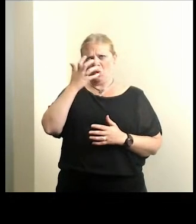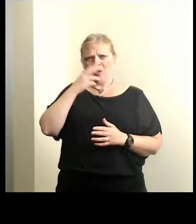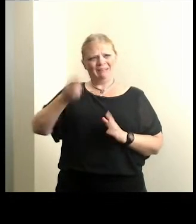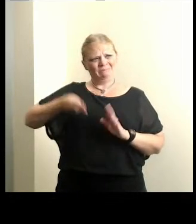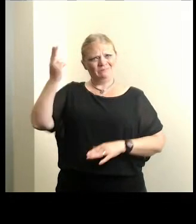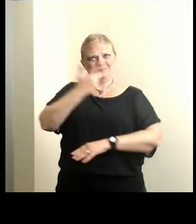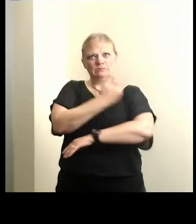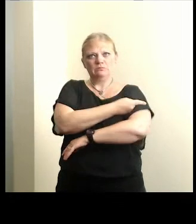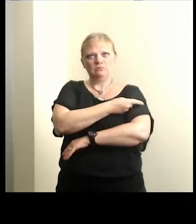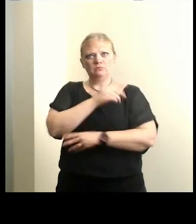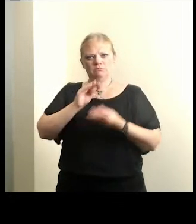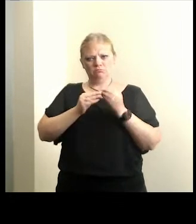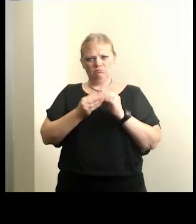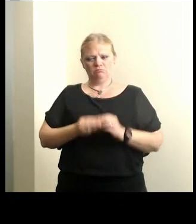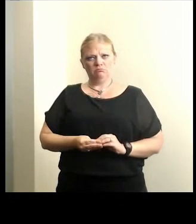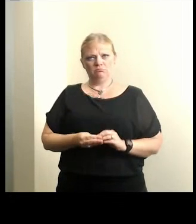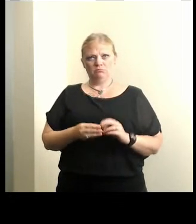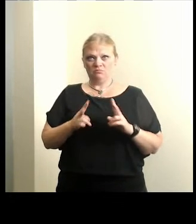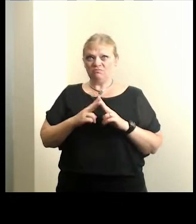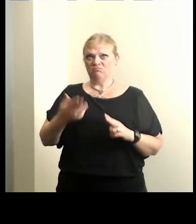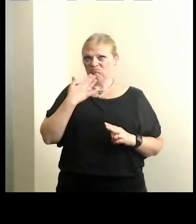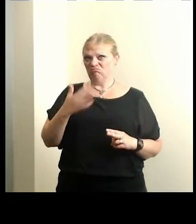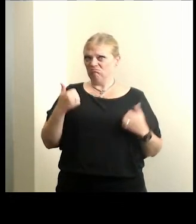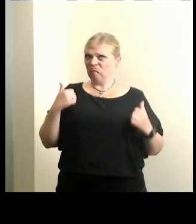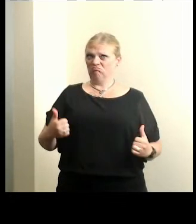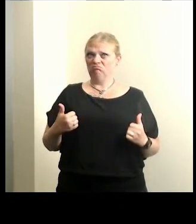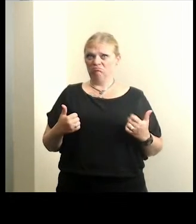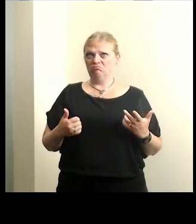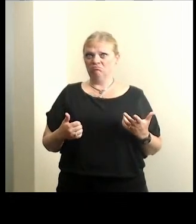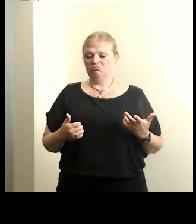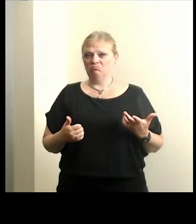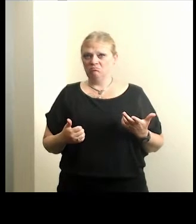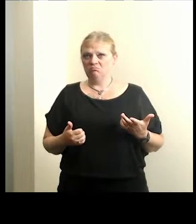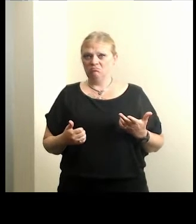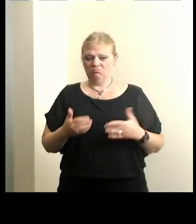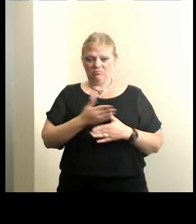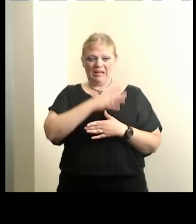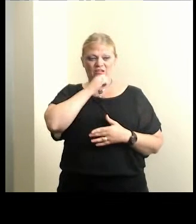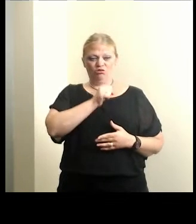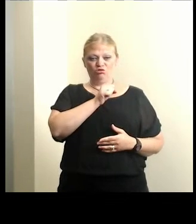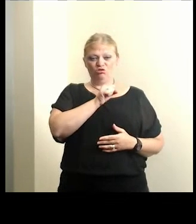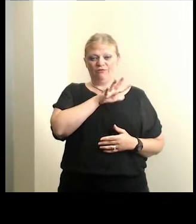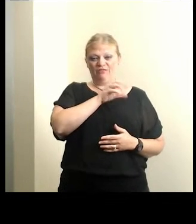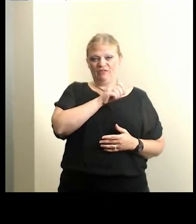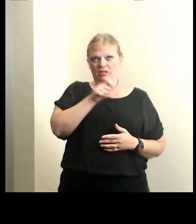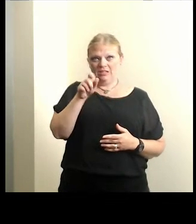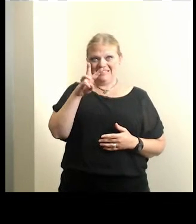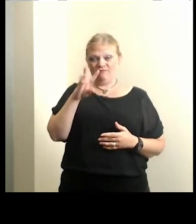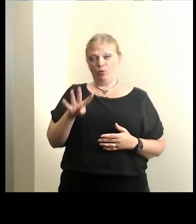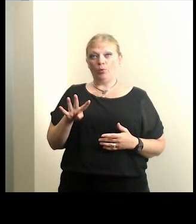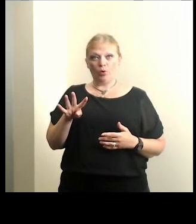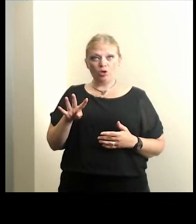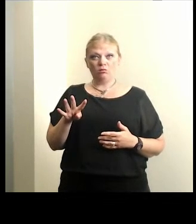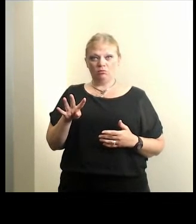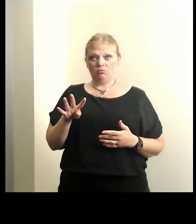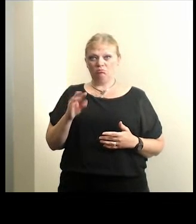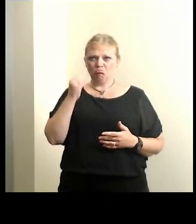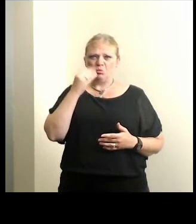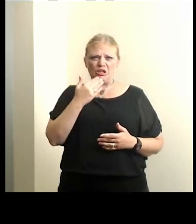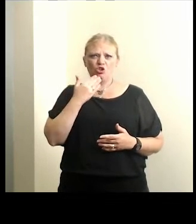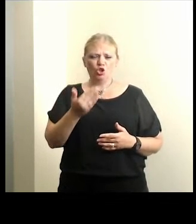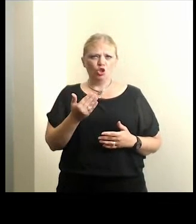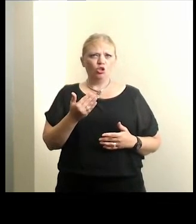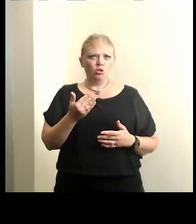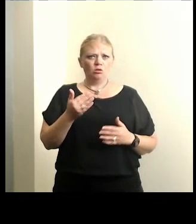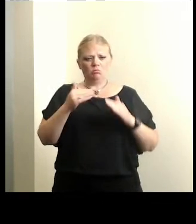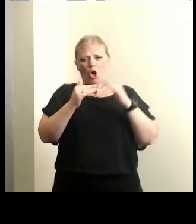rates. We have very good vaccination rates between the ages of 50 and 64. We have pretty good